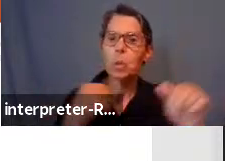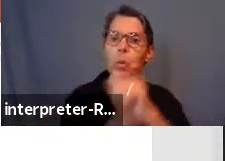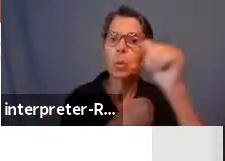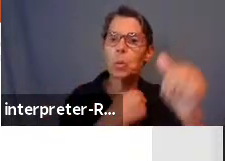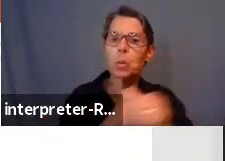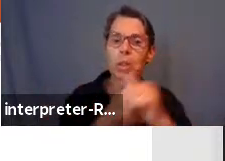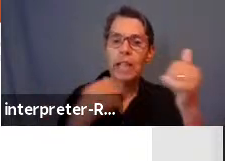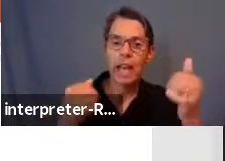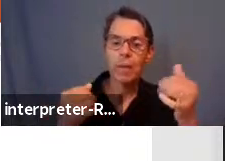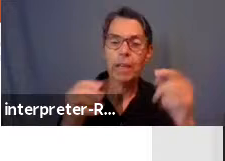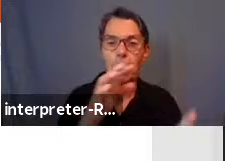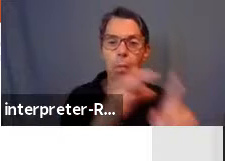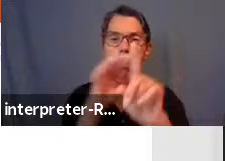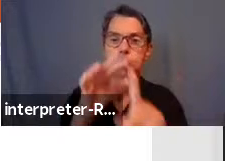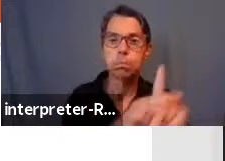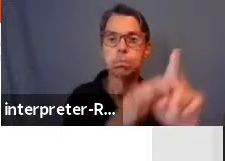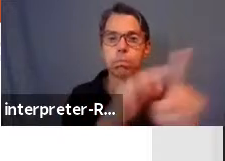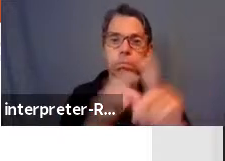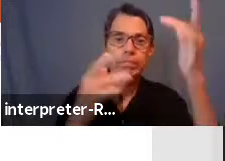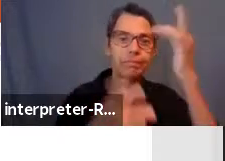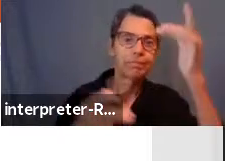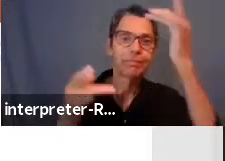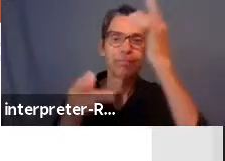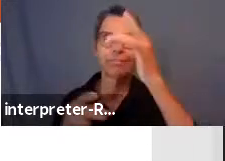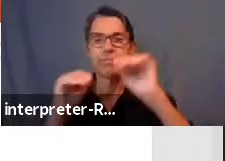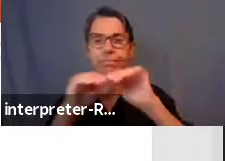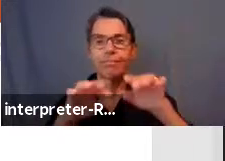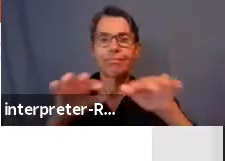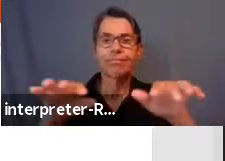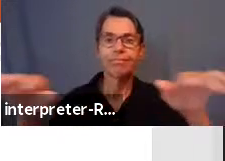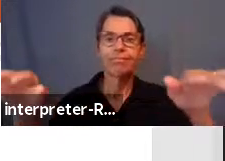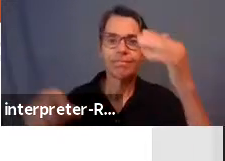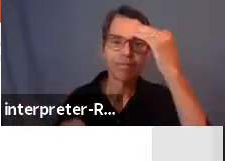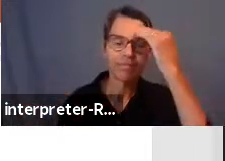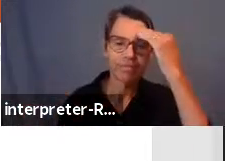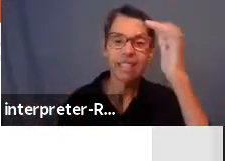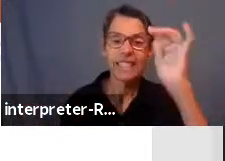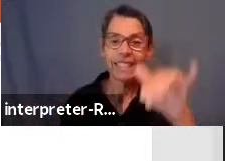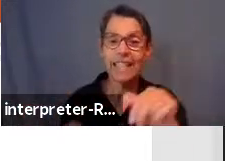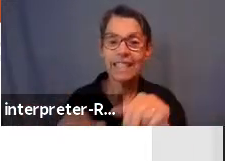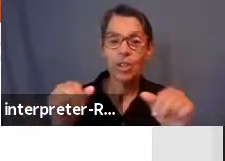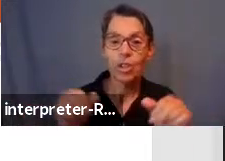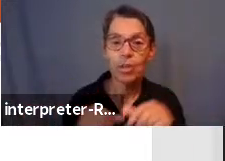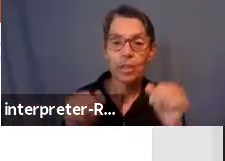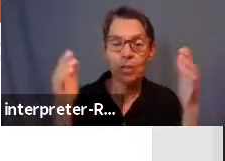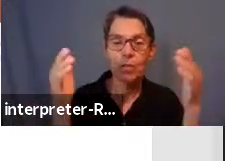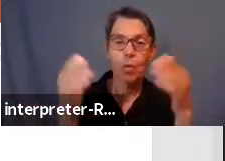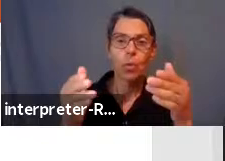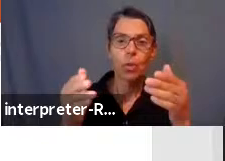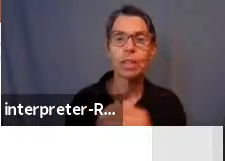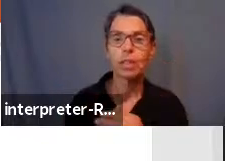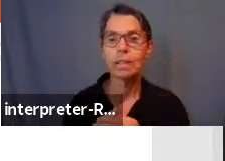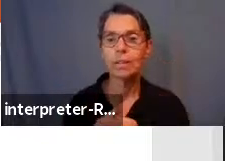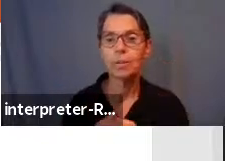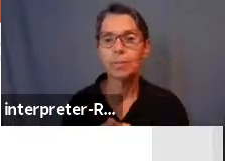with outbreaks and kids. So that's definitely, you know, an area where we need to focus in.